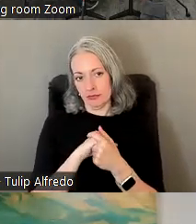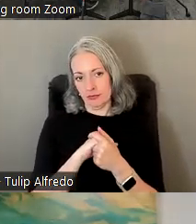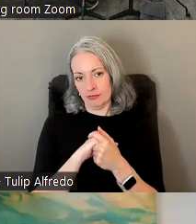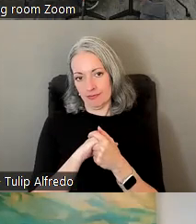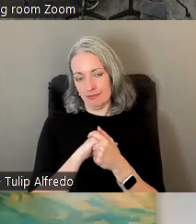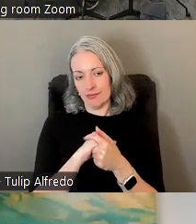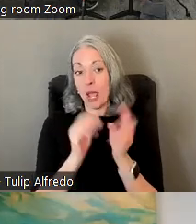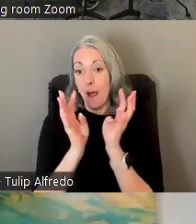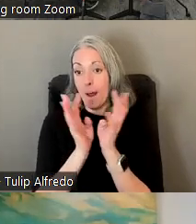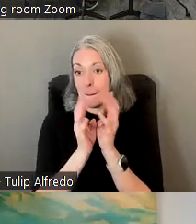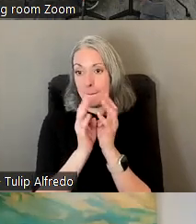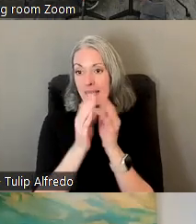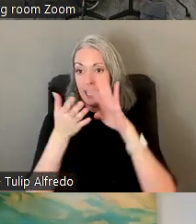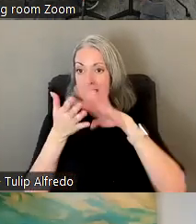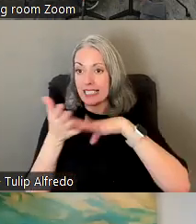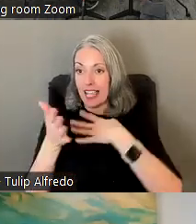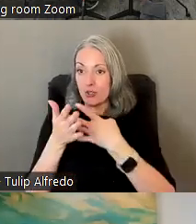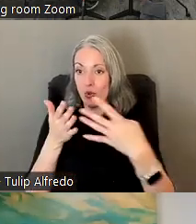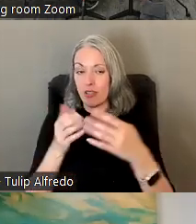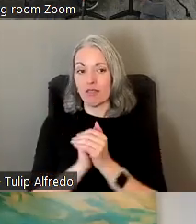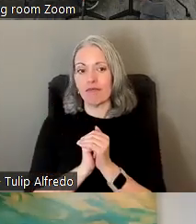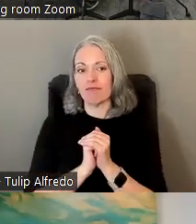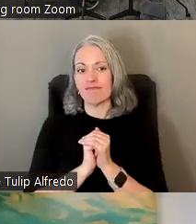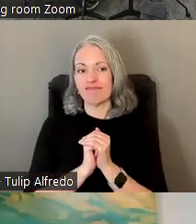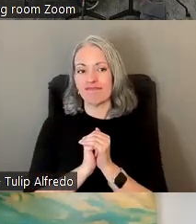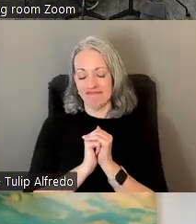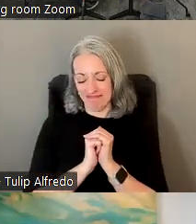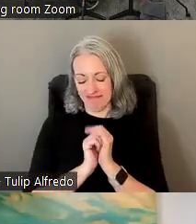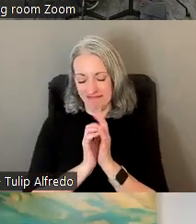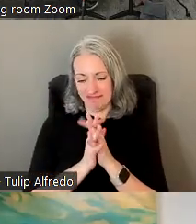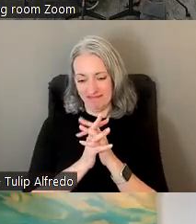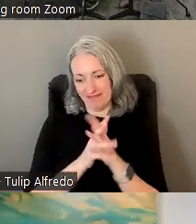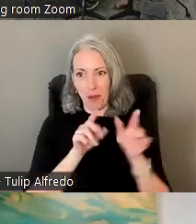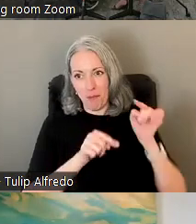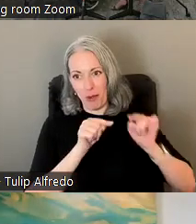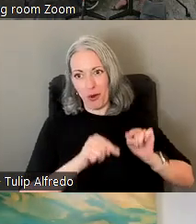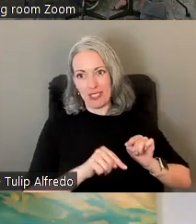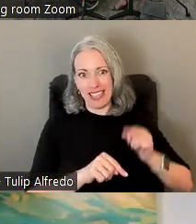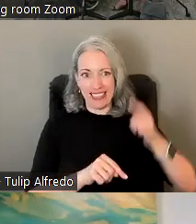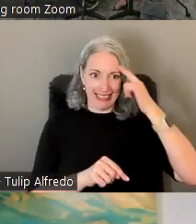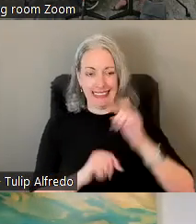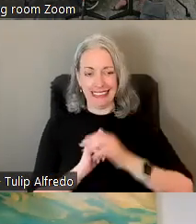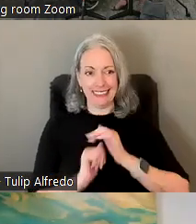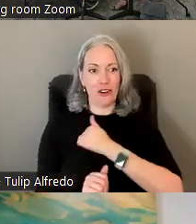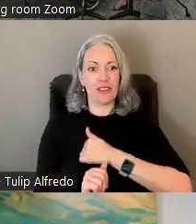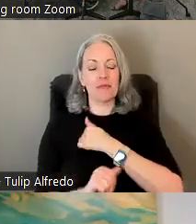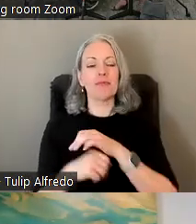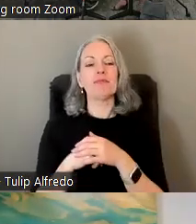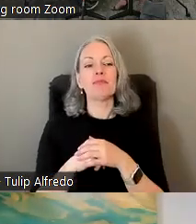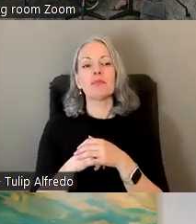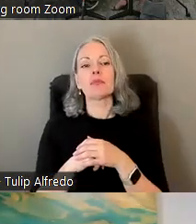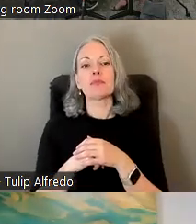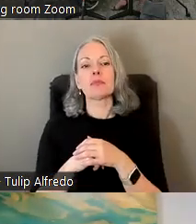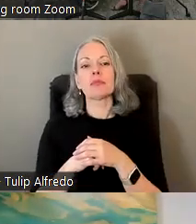Okay, meeting schedule. You can, whoops. Went backwards, I think. Was it comments?